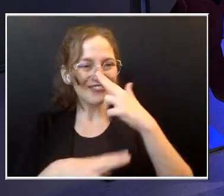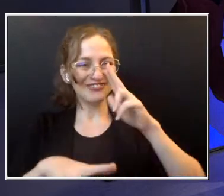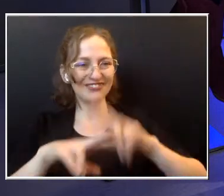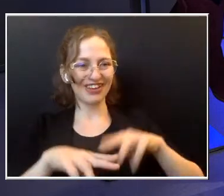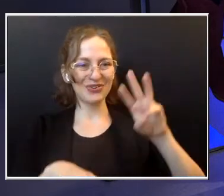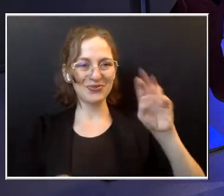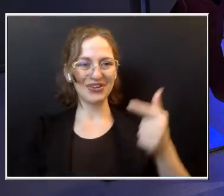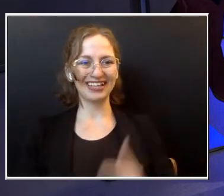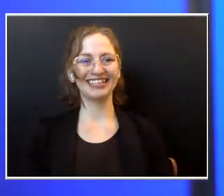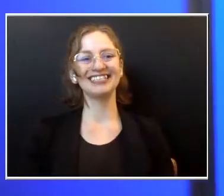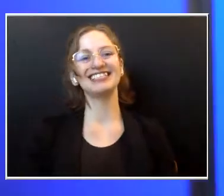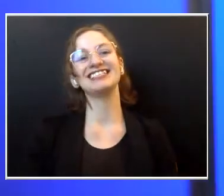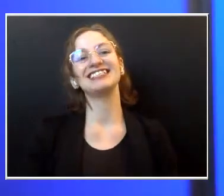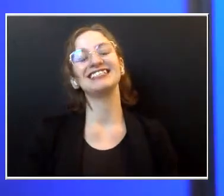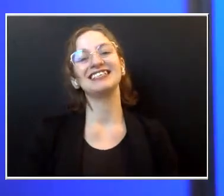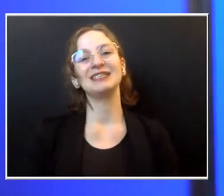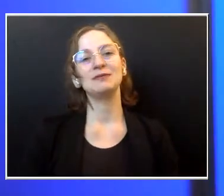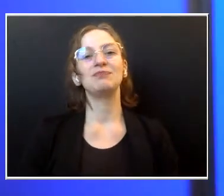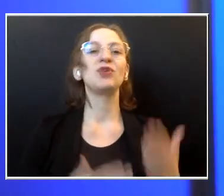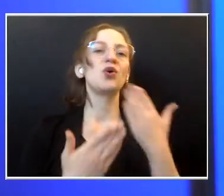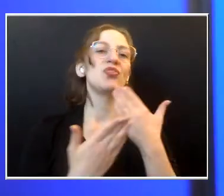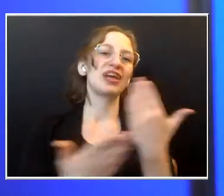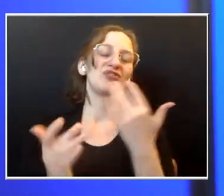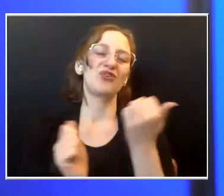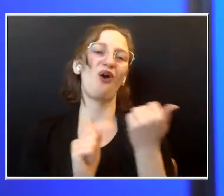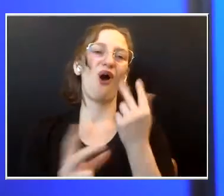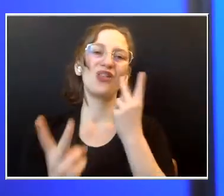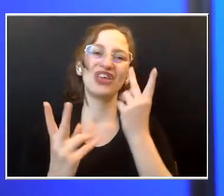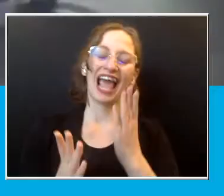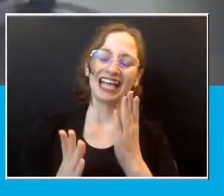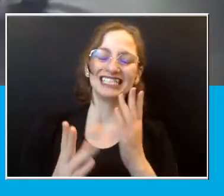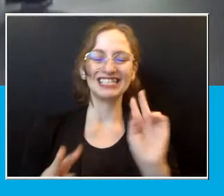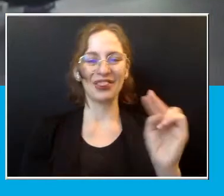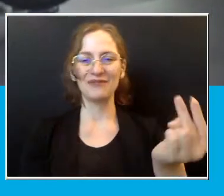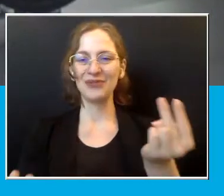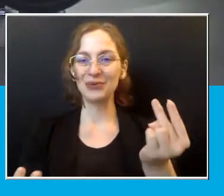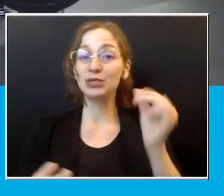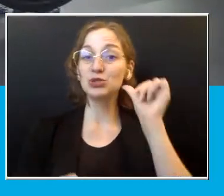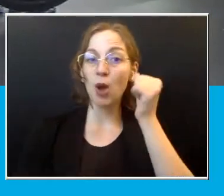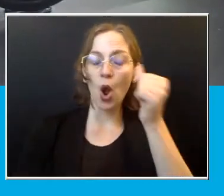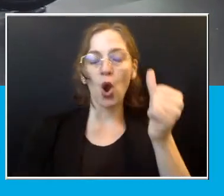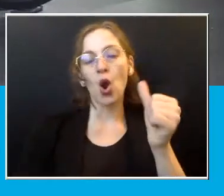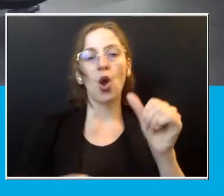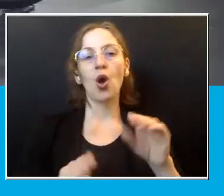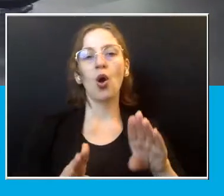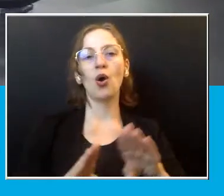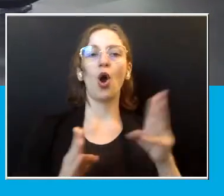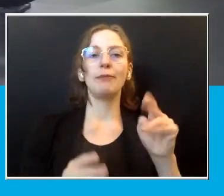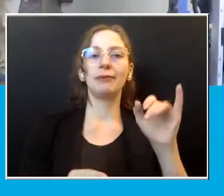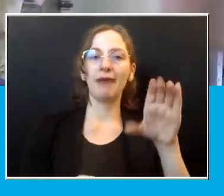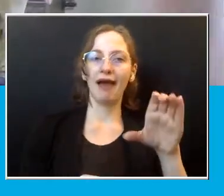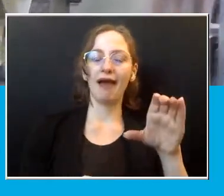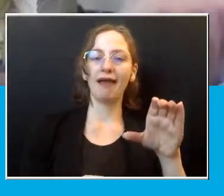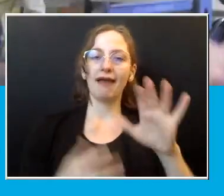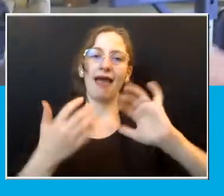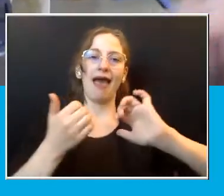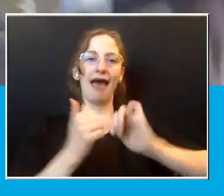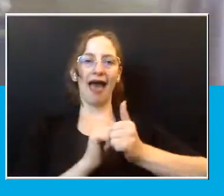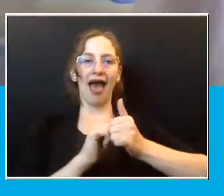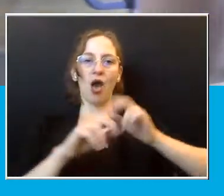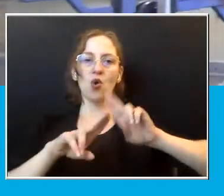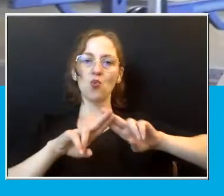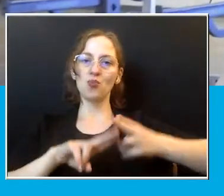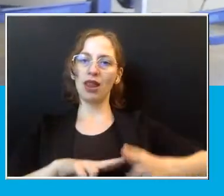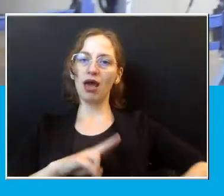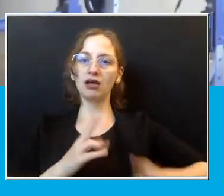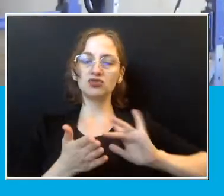again, thank you to all of our guests and of course to our viewers. Tomorrow on Open Mics with Dr. Stites, how are these weight loss drugs like